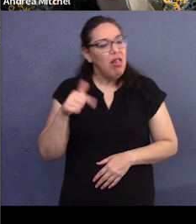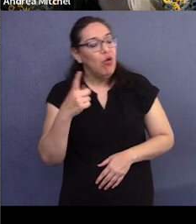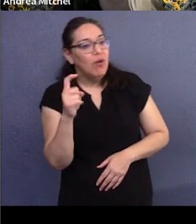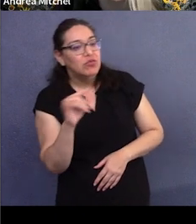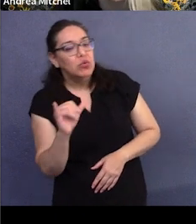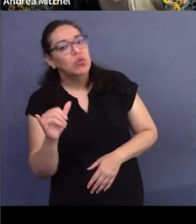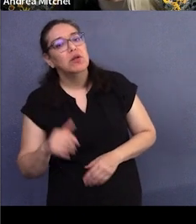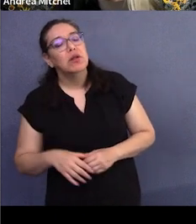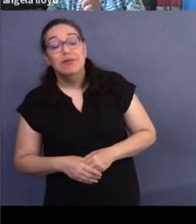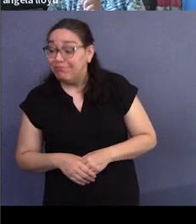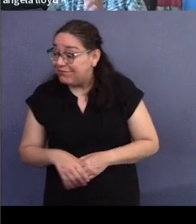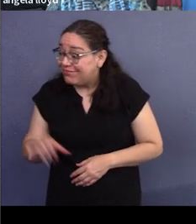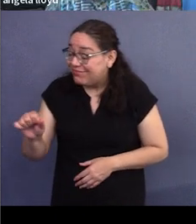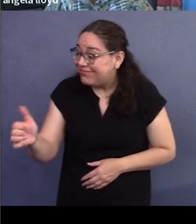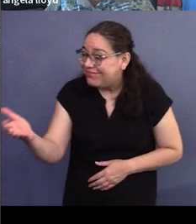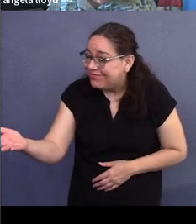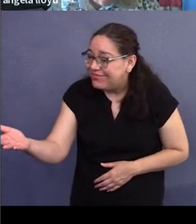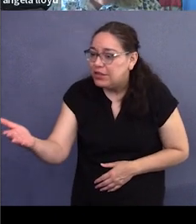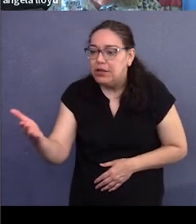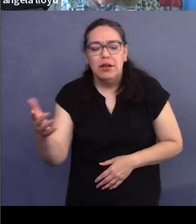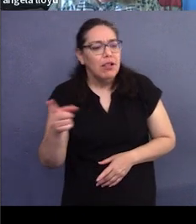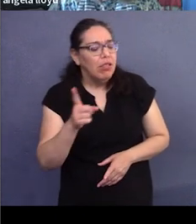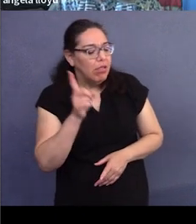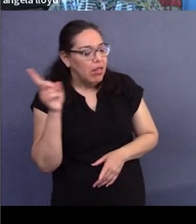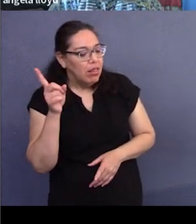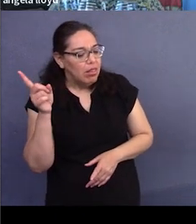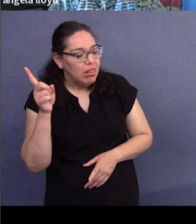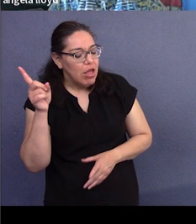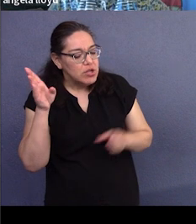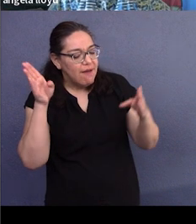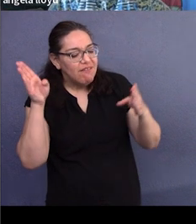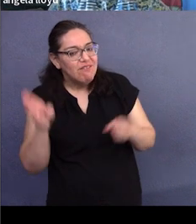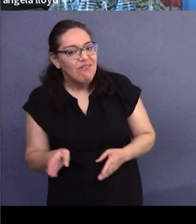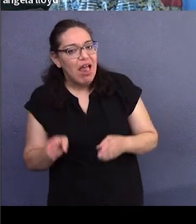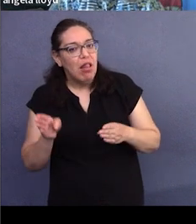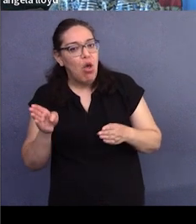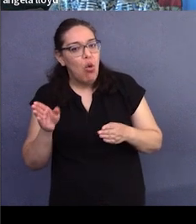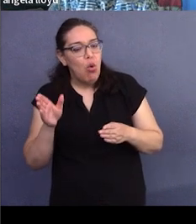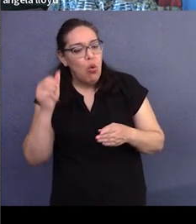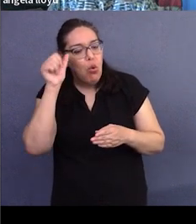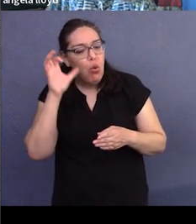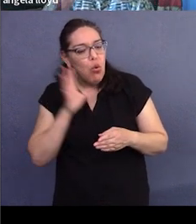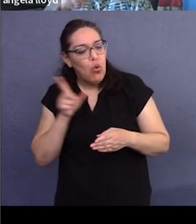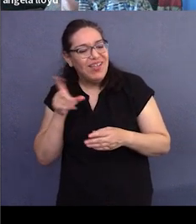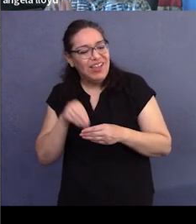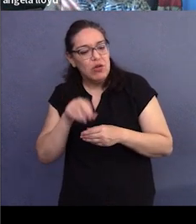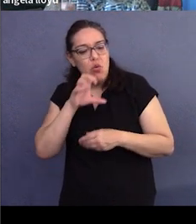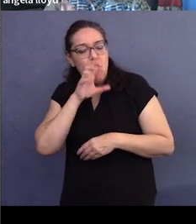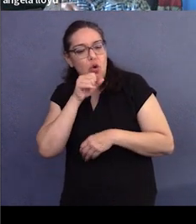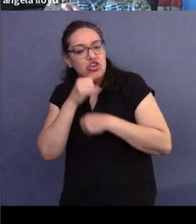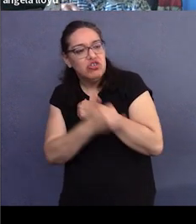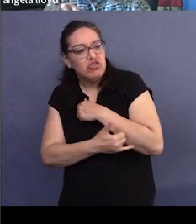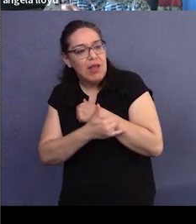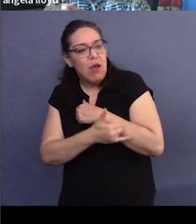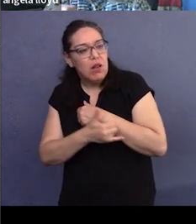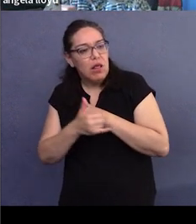Yes. There is a fellow in Orange County. Is that considered one of these where